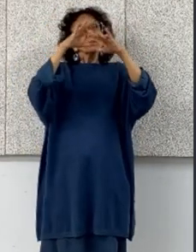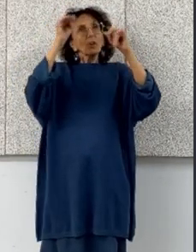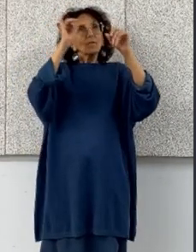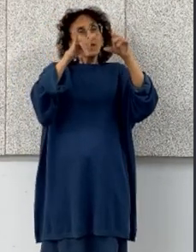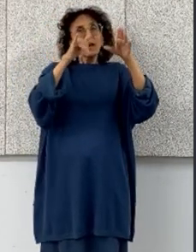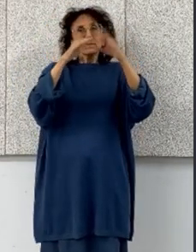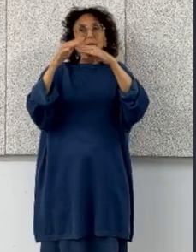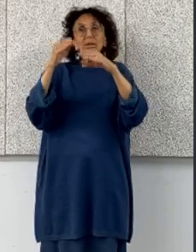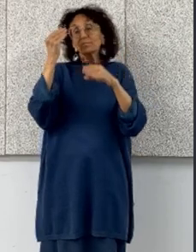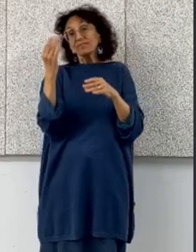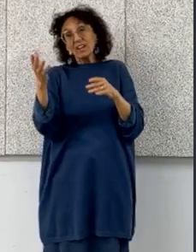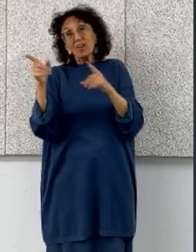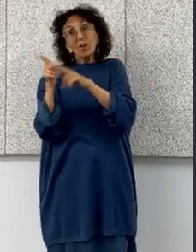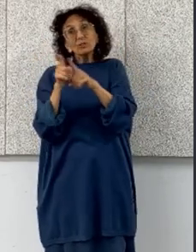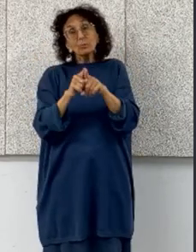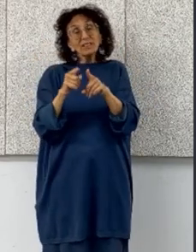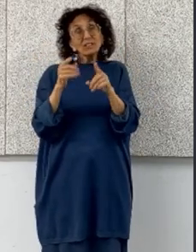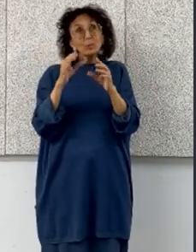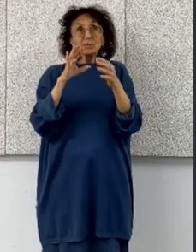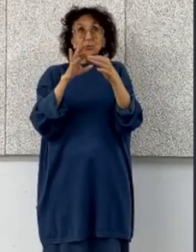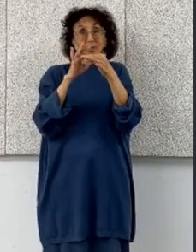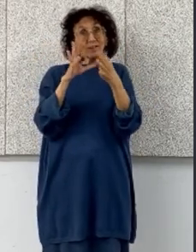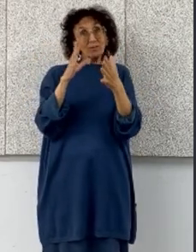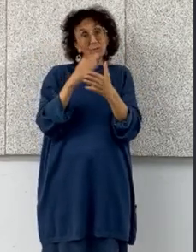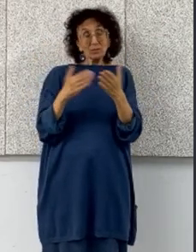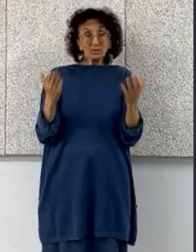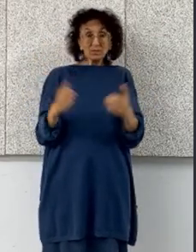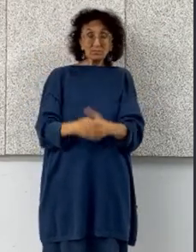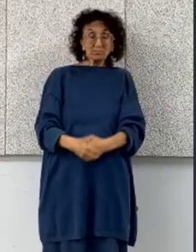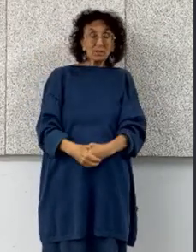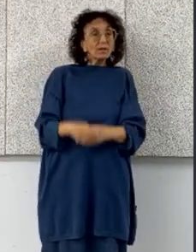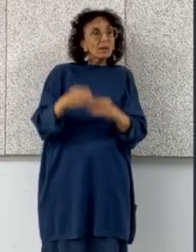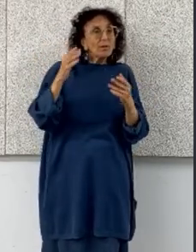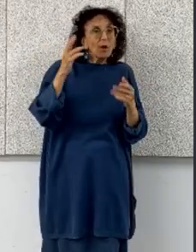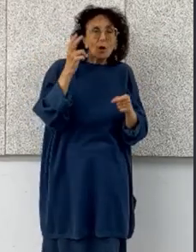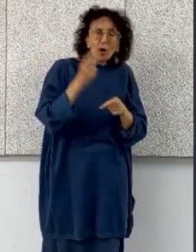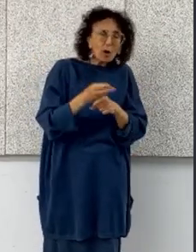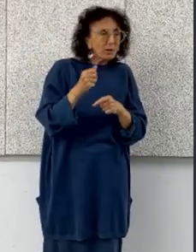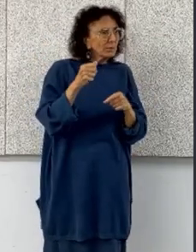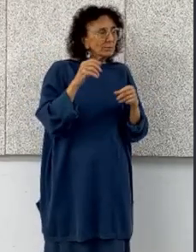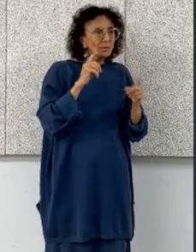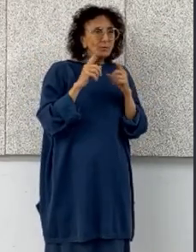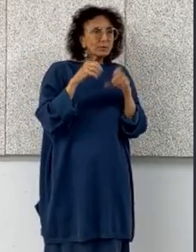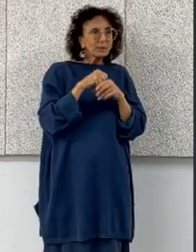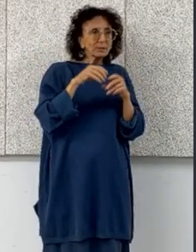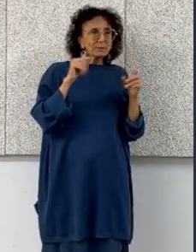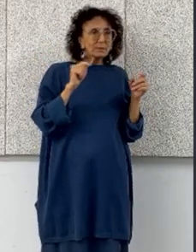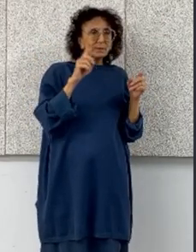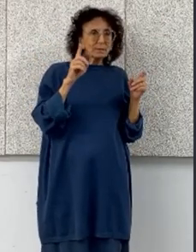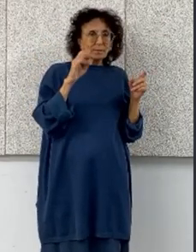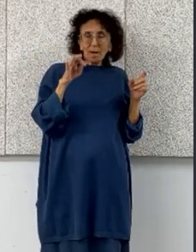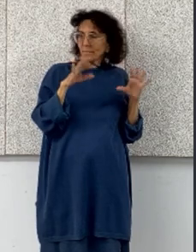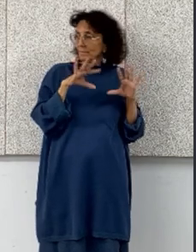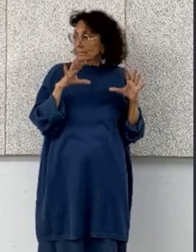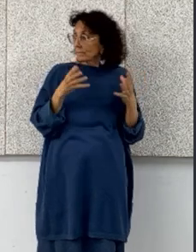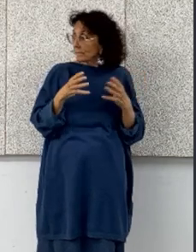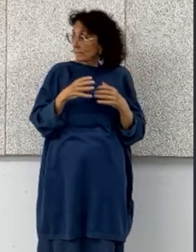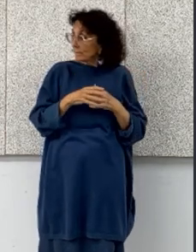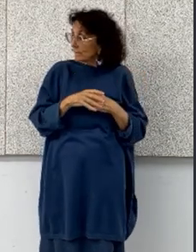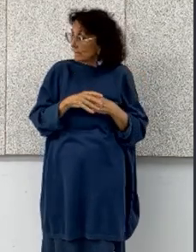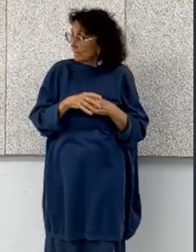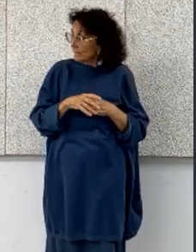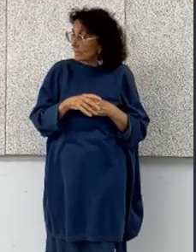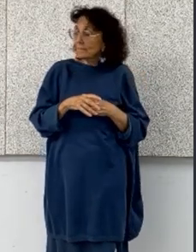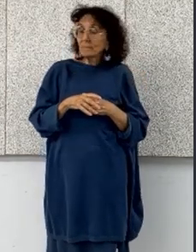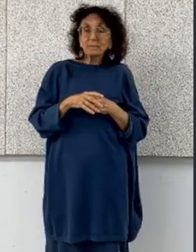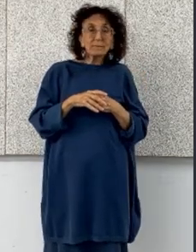means letting go. I mean, the hardest conversations we've been having at TDF is that, you